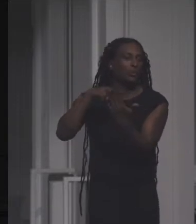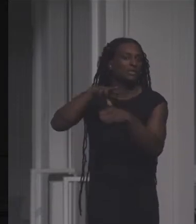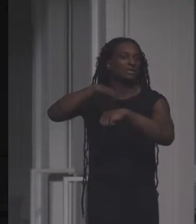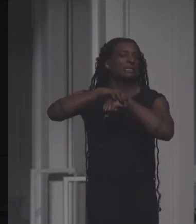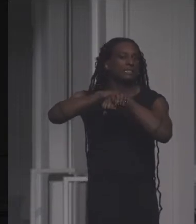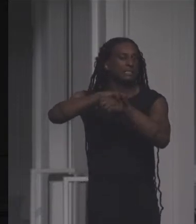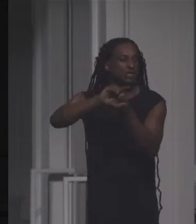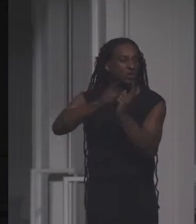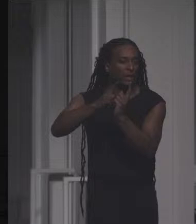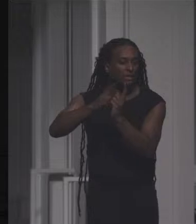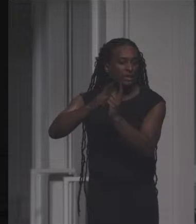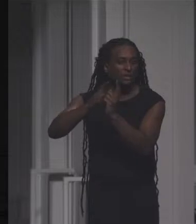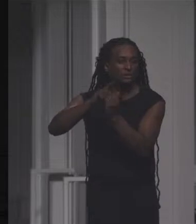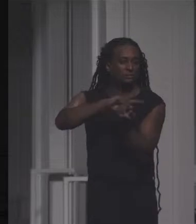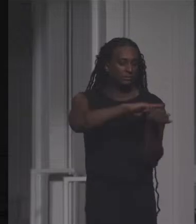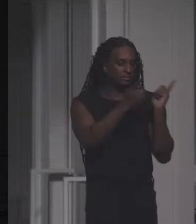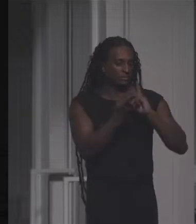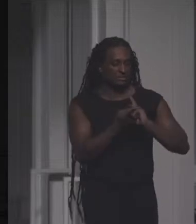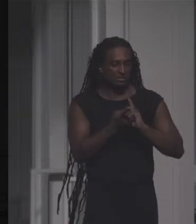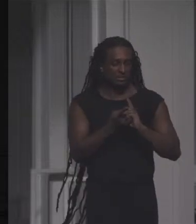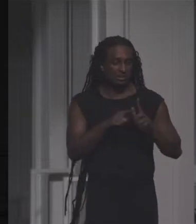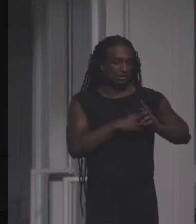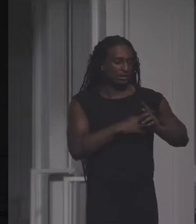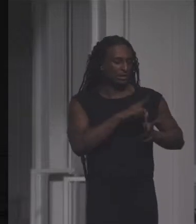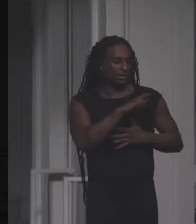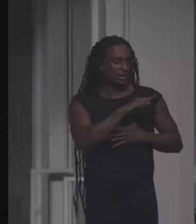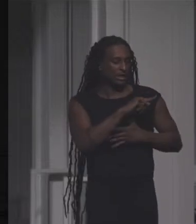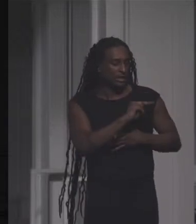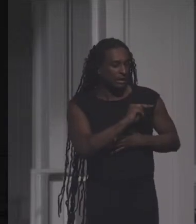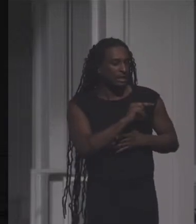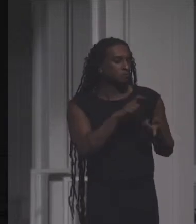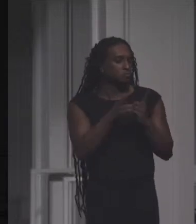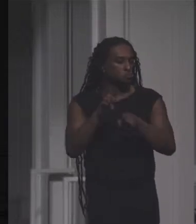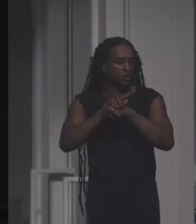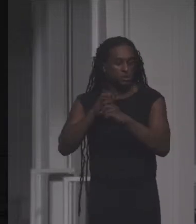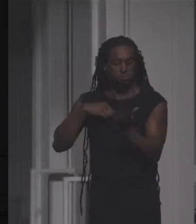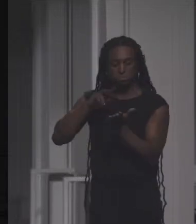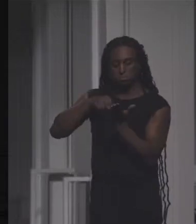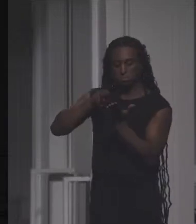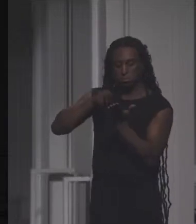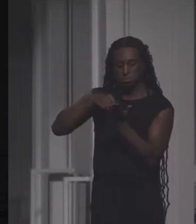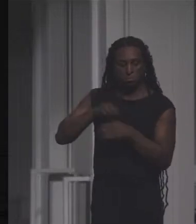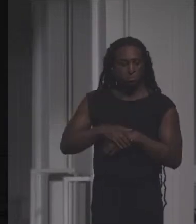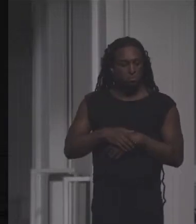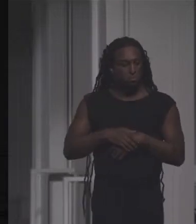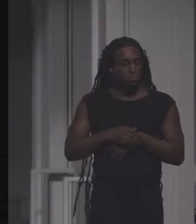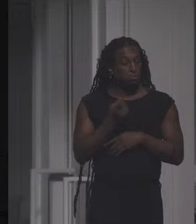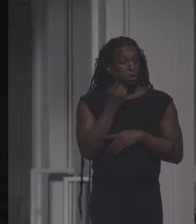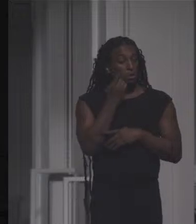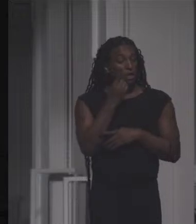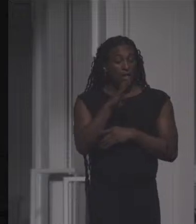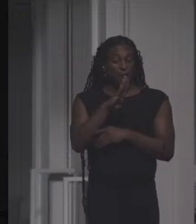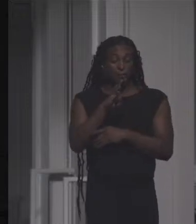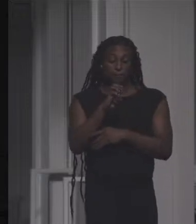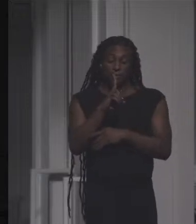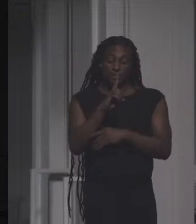English translation of the Latin original. Bede was a careful